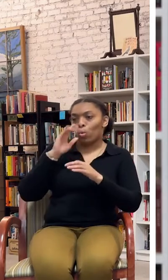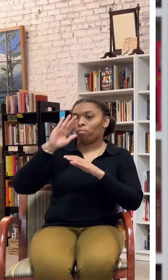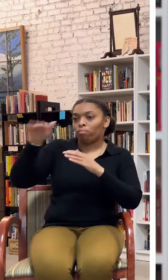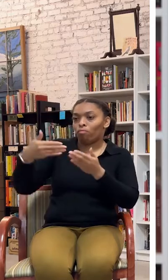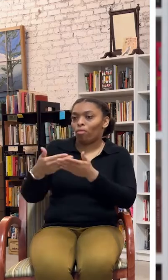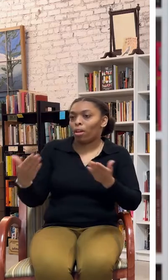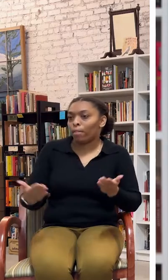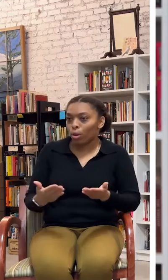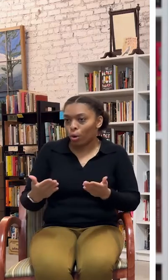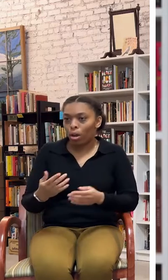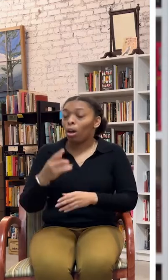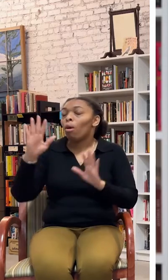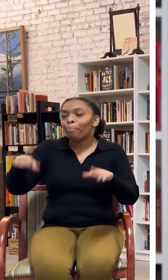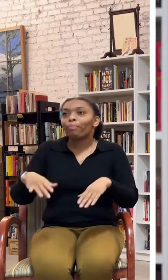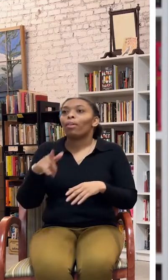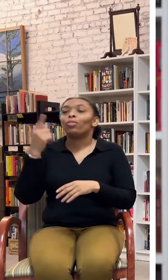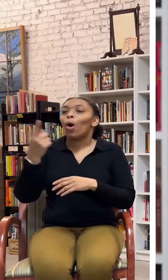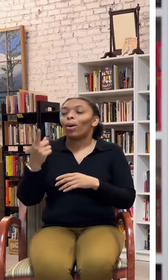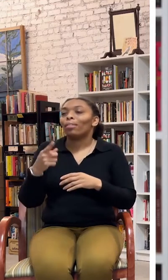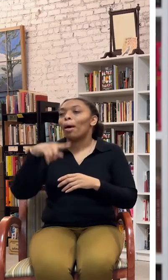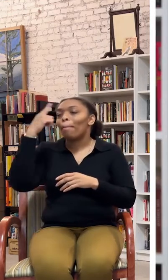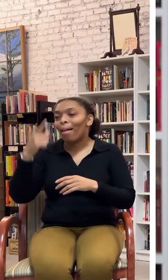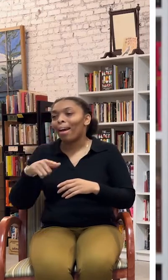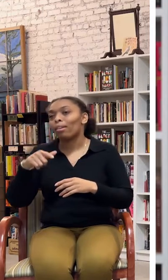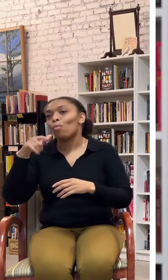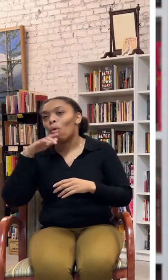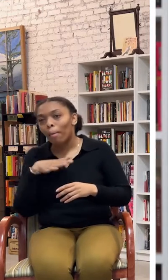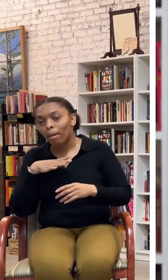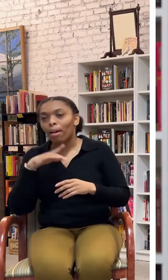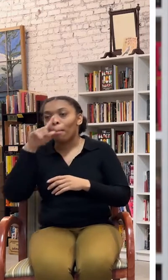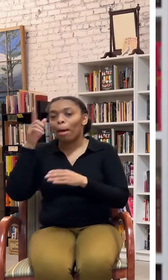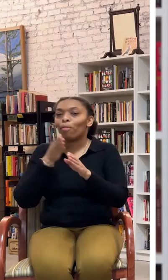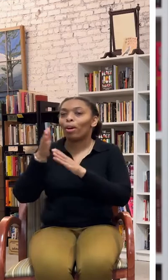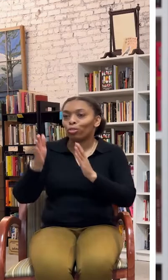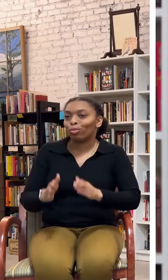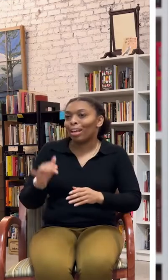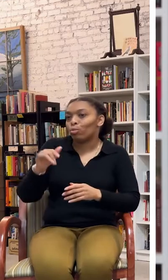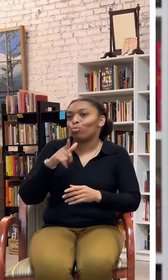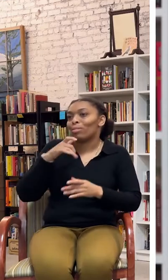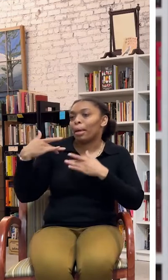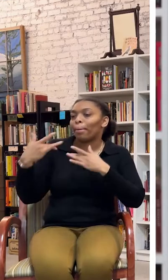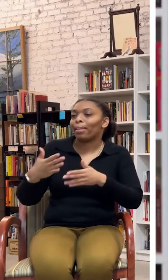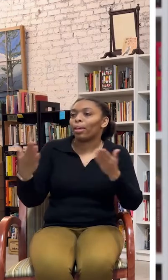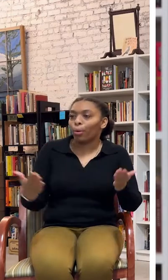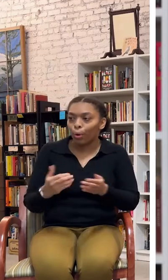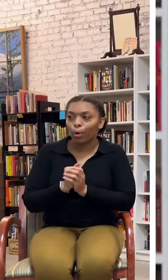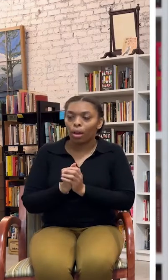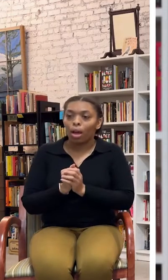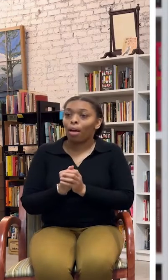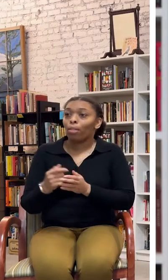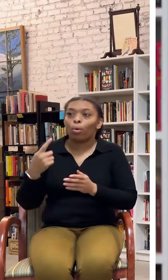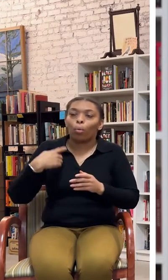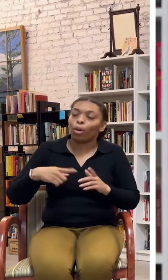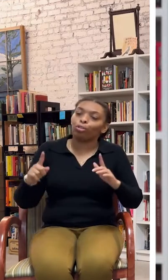That almost always it's Black women and Black queer folks that show up. That's who's mostly in the room. Those are the people that we show up